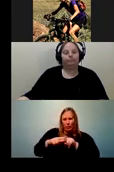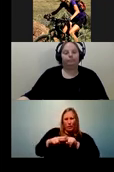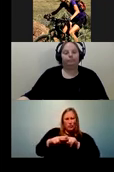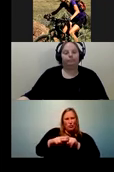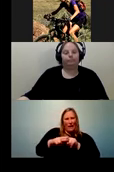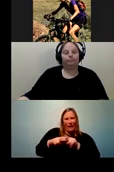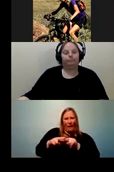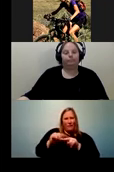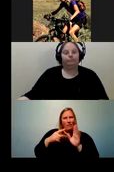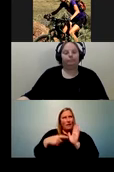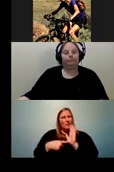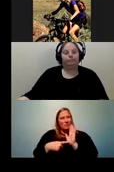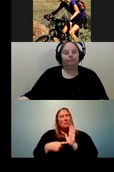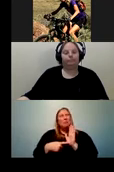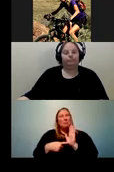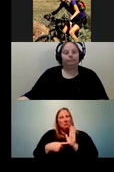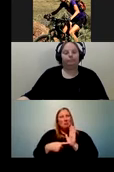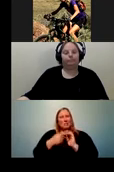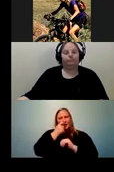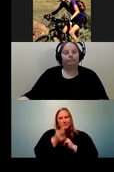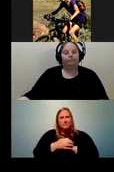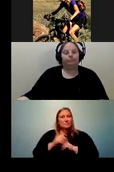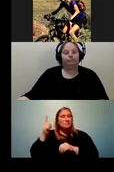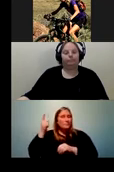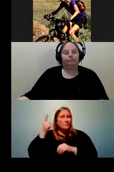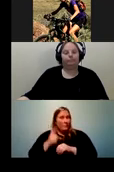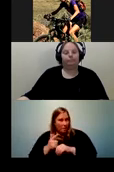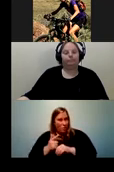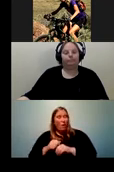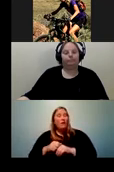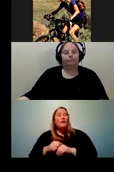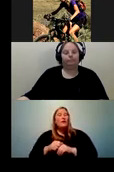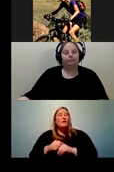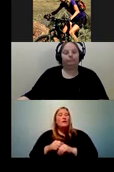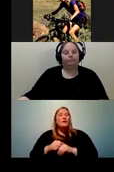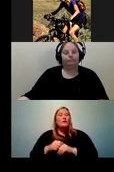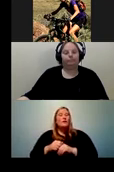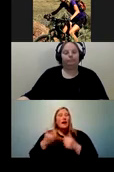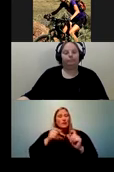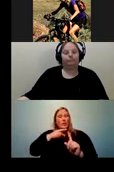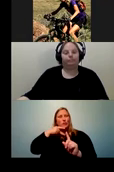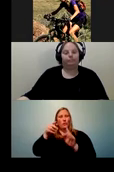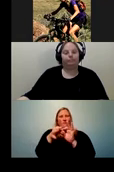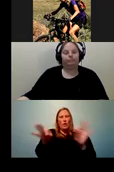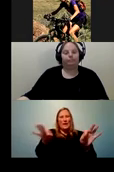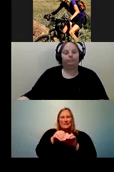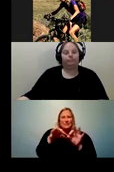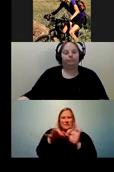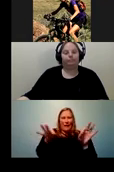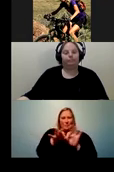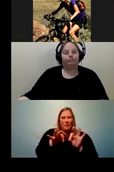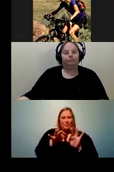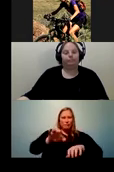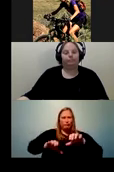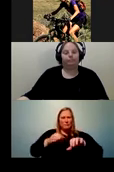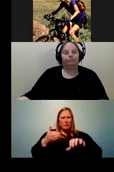it? Linda, this is Laura. I just typed what you said. I kind of tried to phrase it into a statement. I'm going to put it in the chat